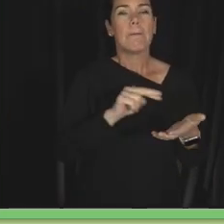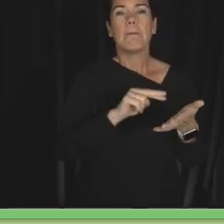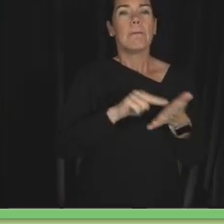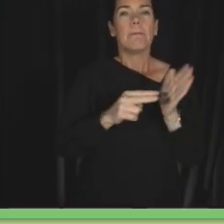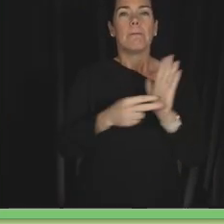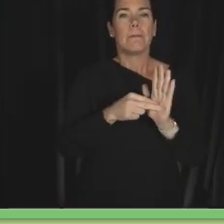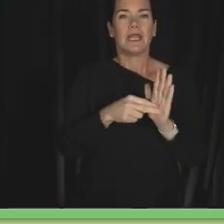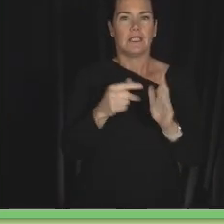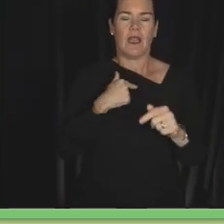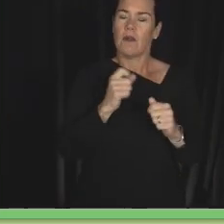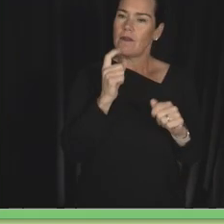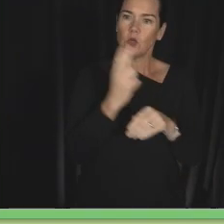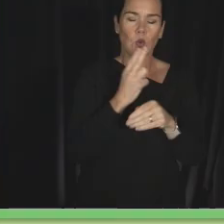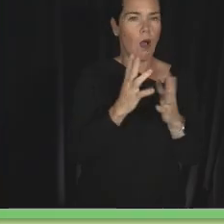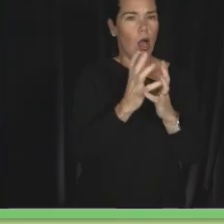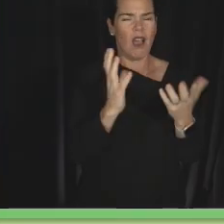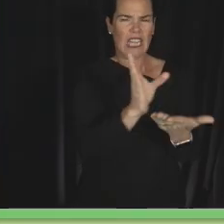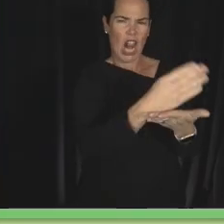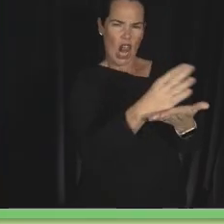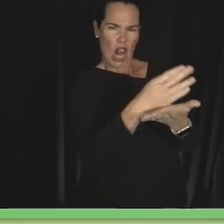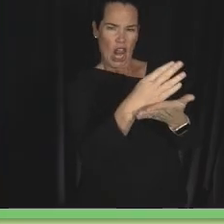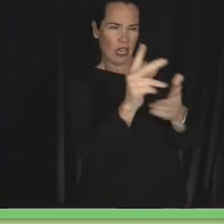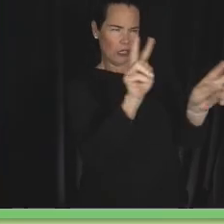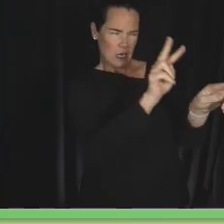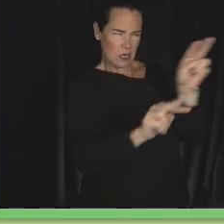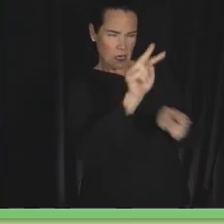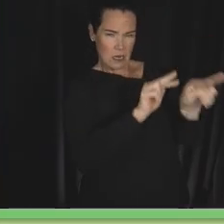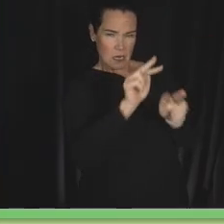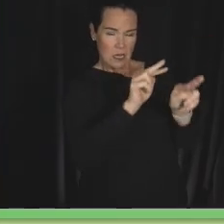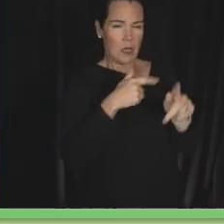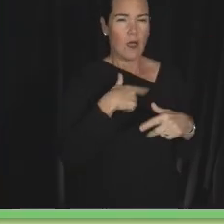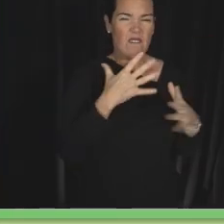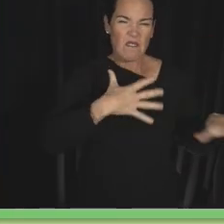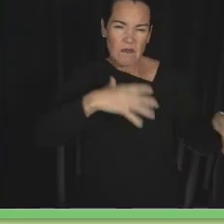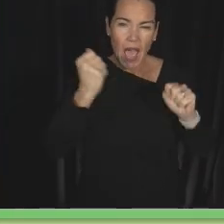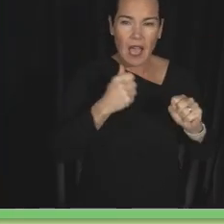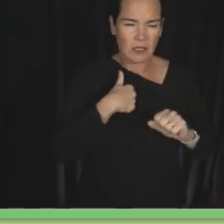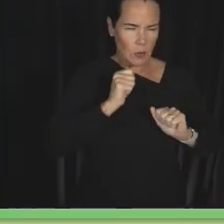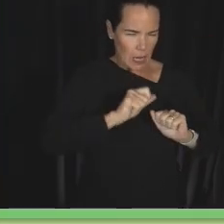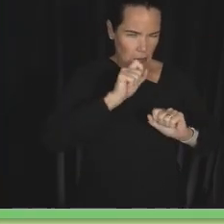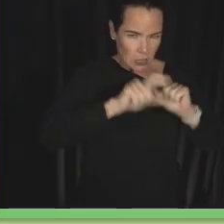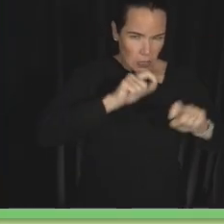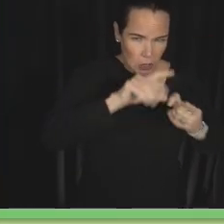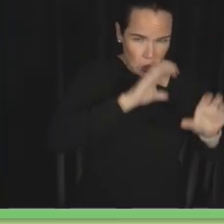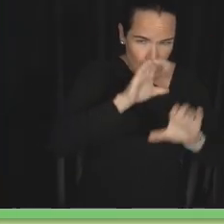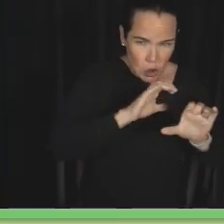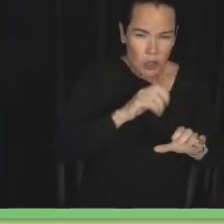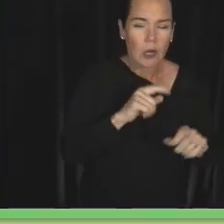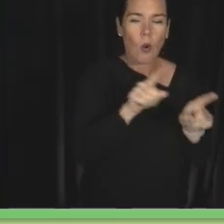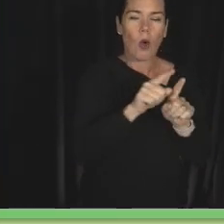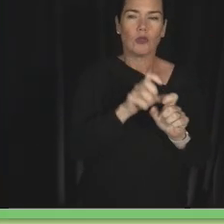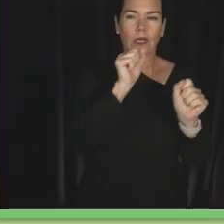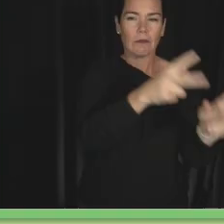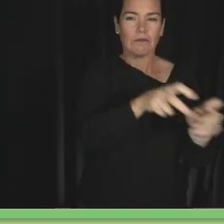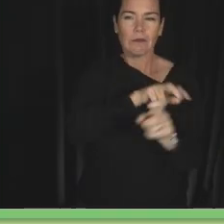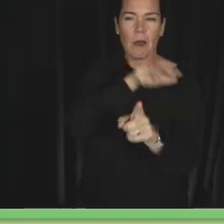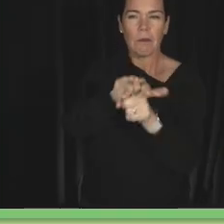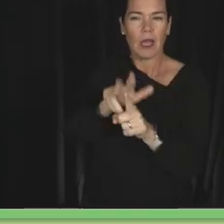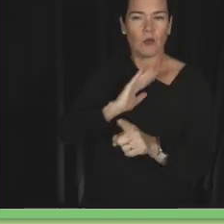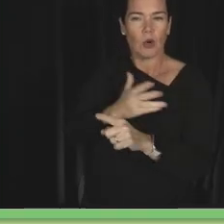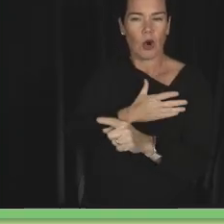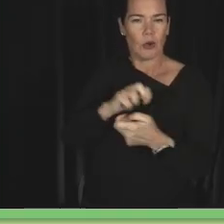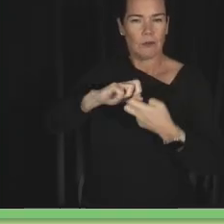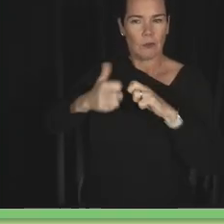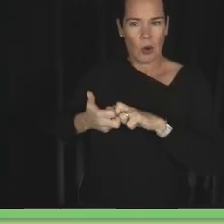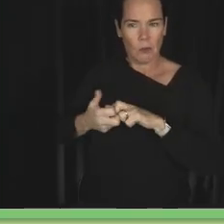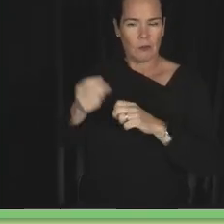massive amounts of telemetry and making it fast, queryable, and actionable at scale. So to set